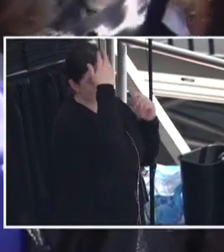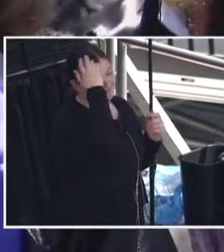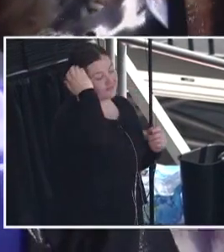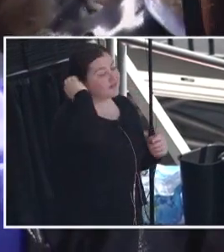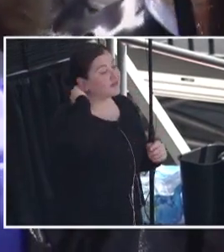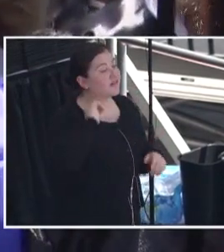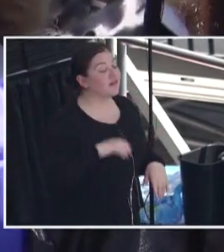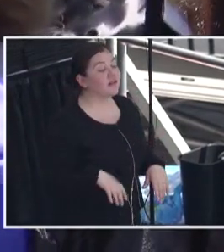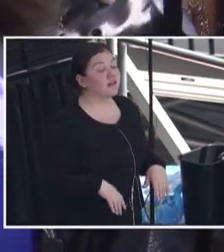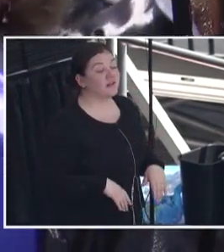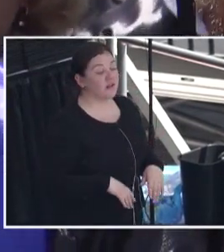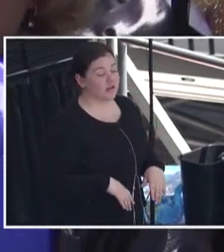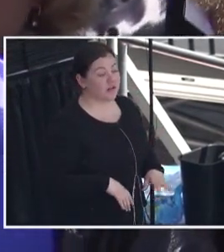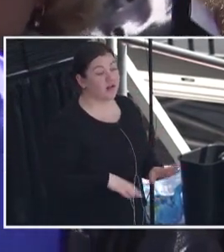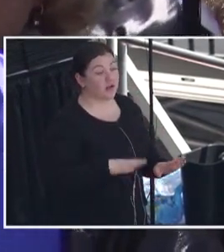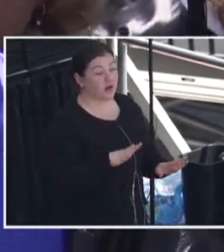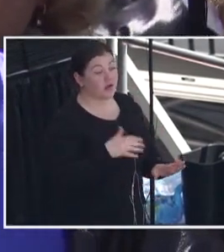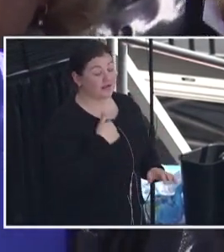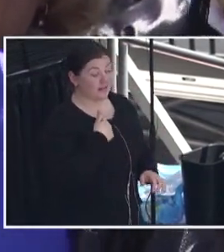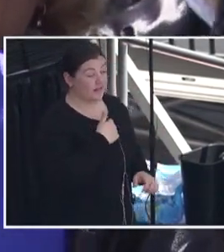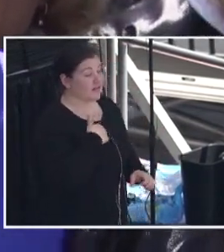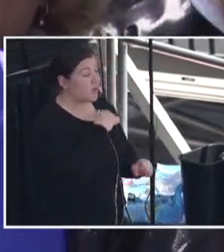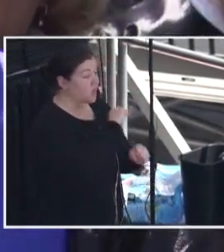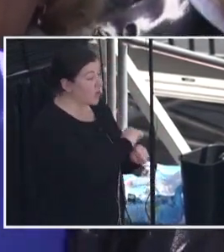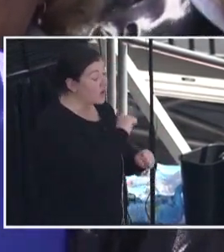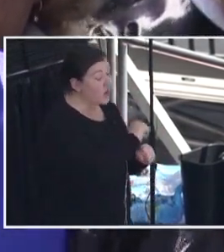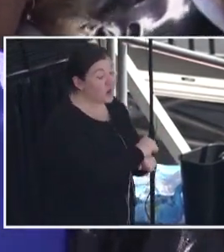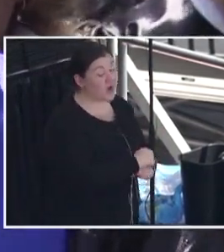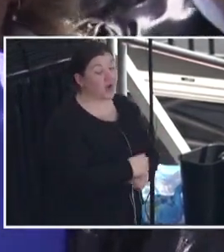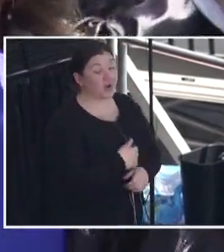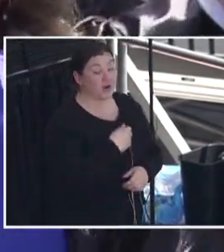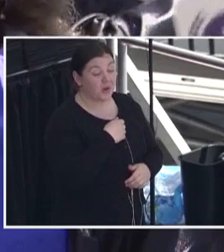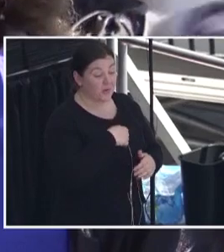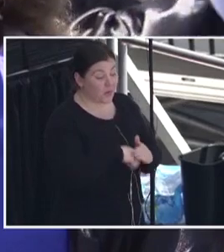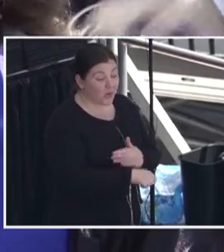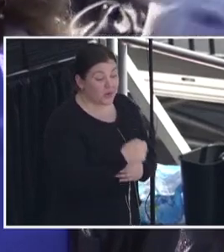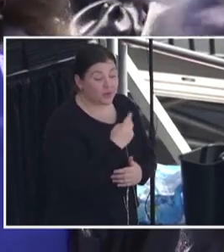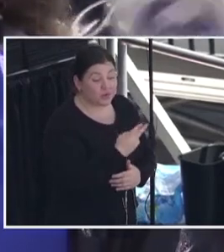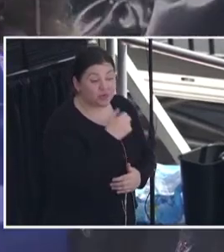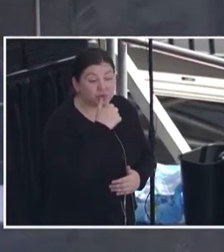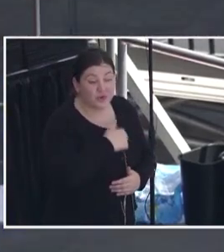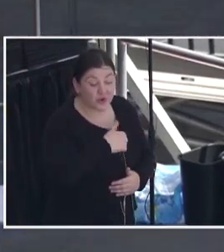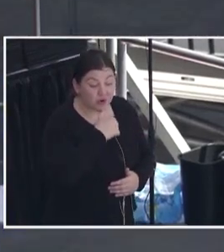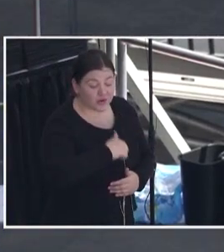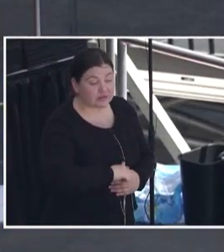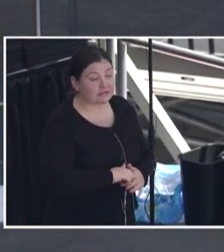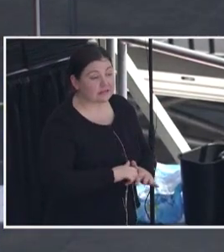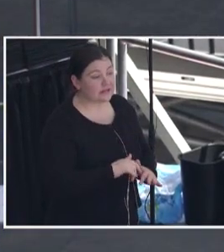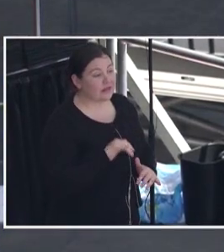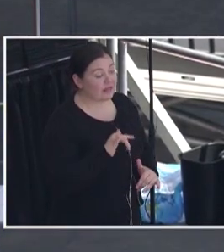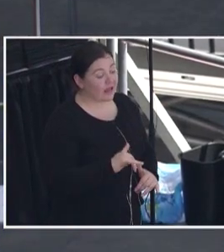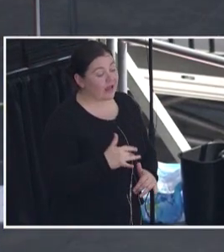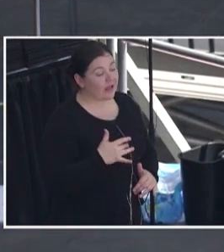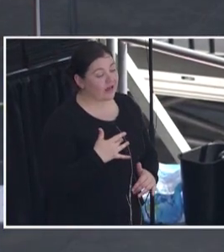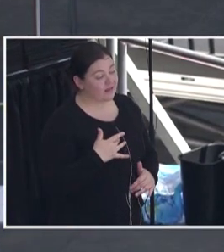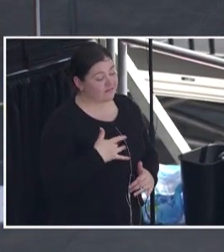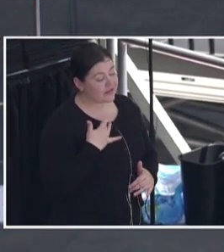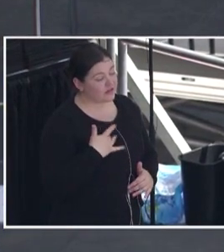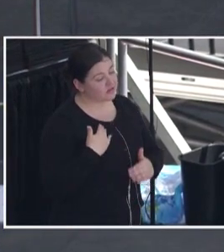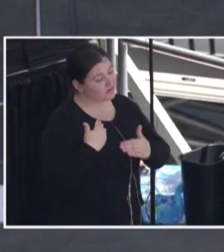As a working woman and mother of two daughters, the pressure of giving back was